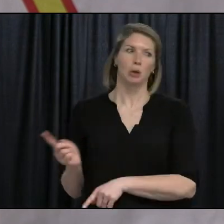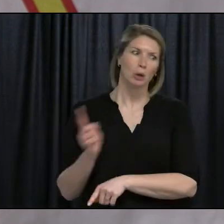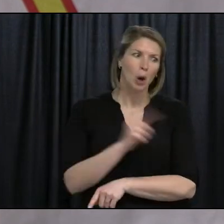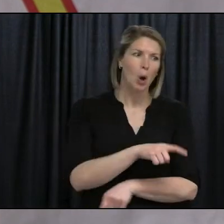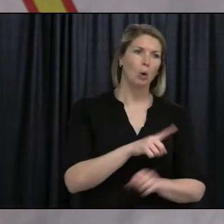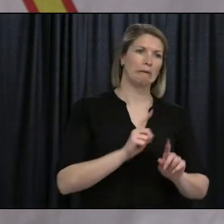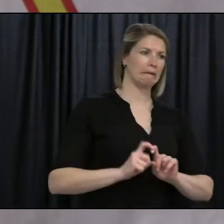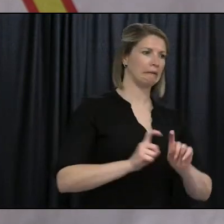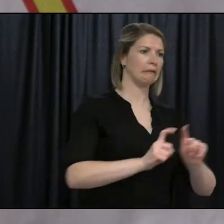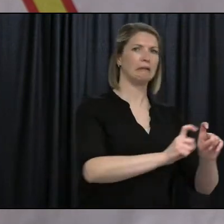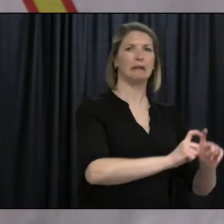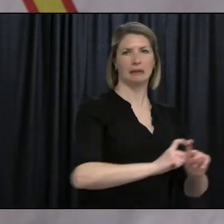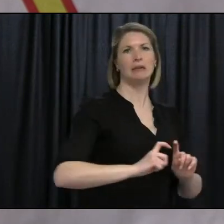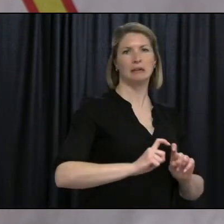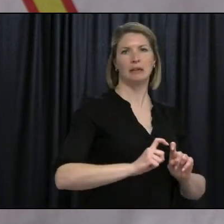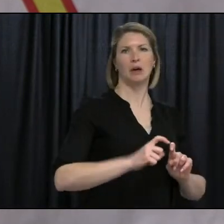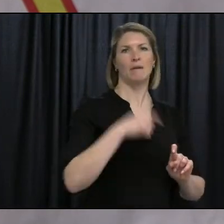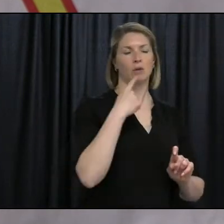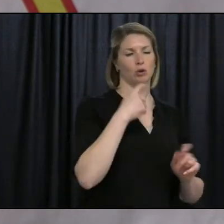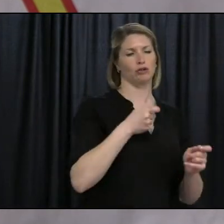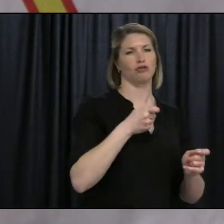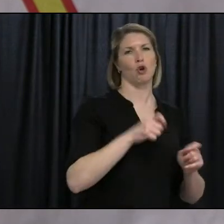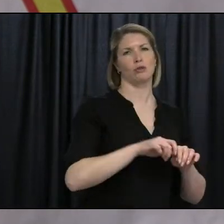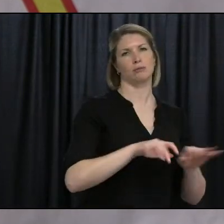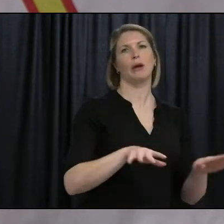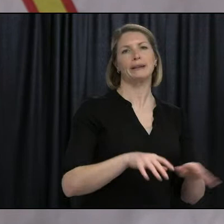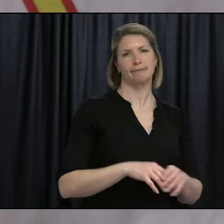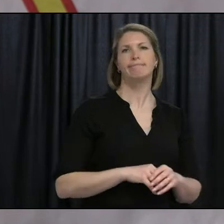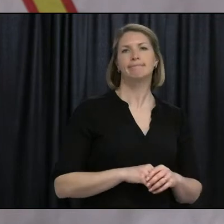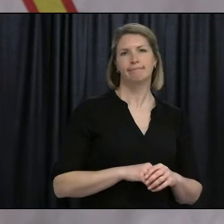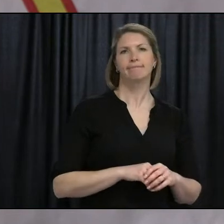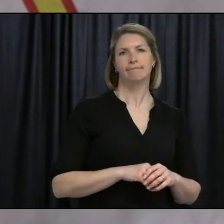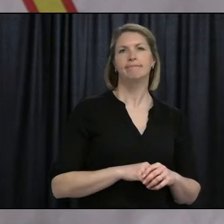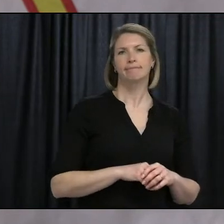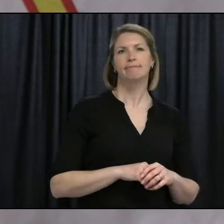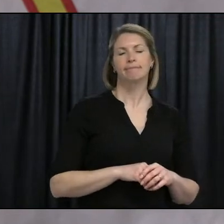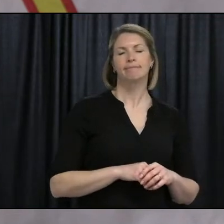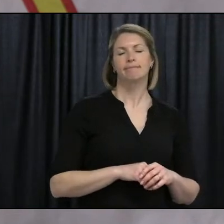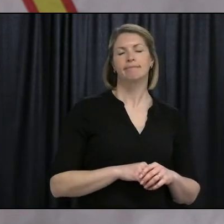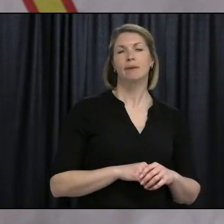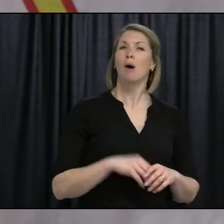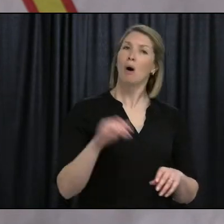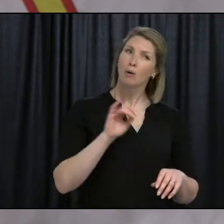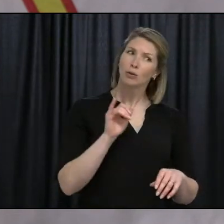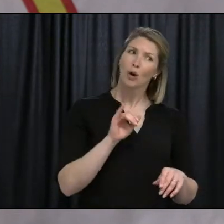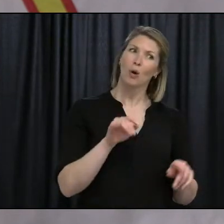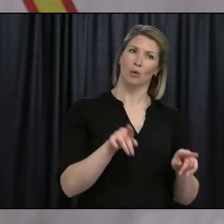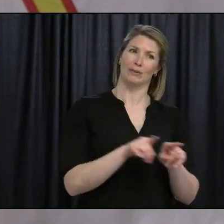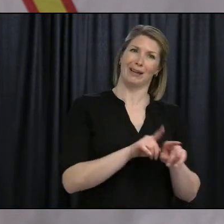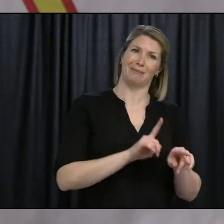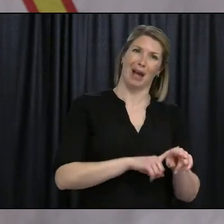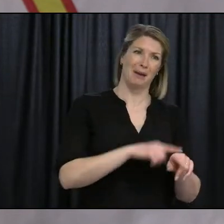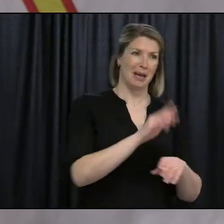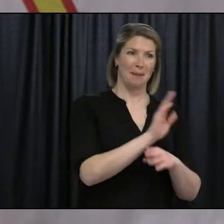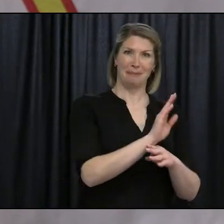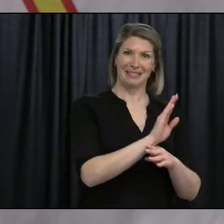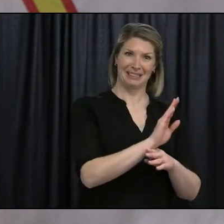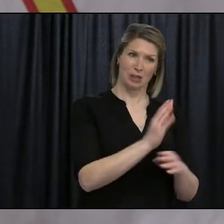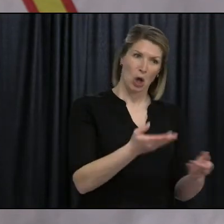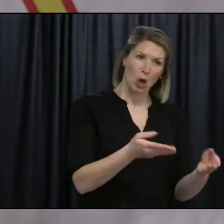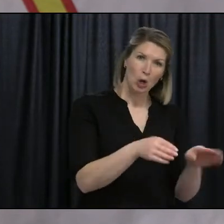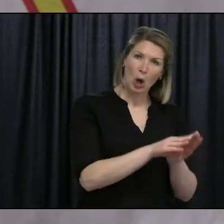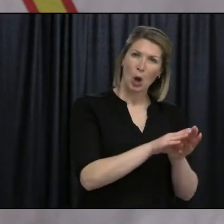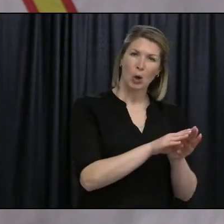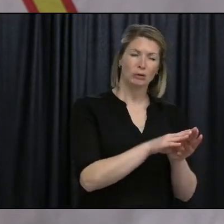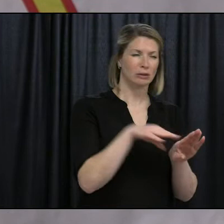reduce the risk of onward spread. So we'll look at it again, and we want to reduce the amount of time, that certain businesses are closed and that people